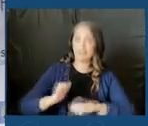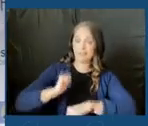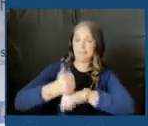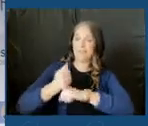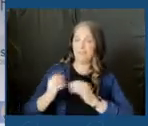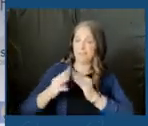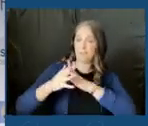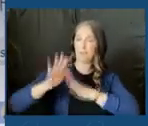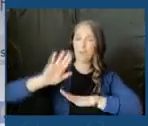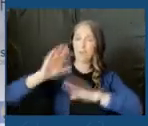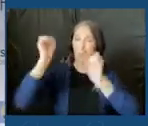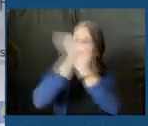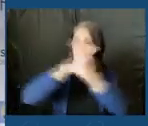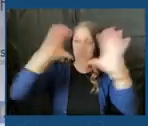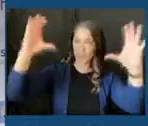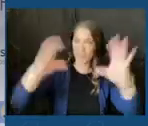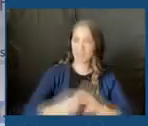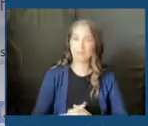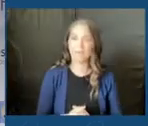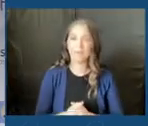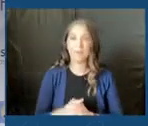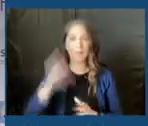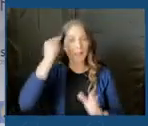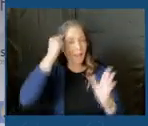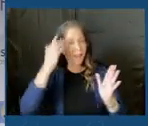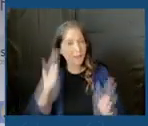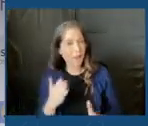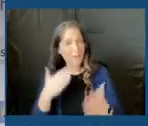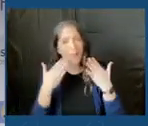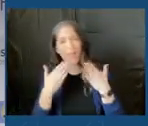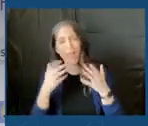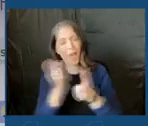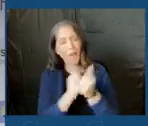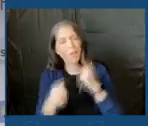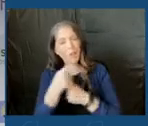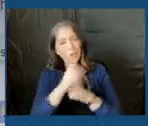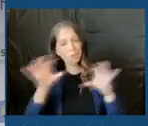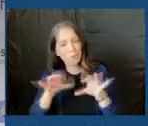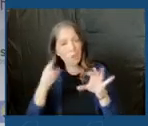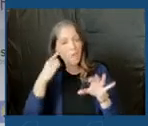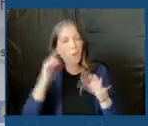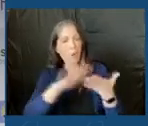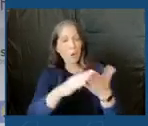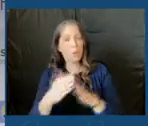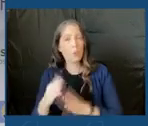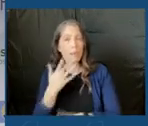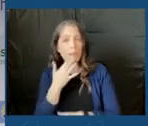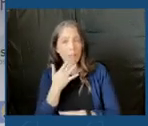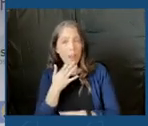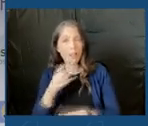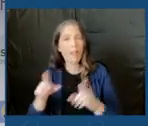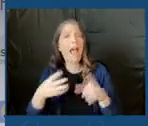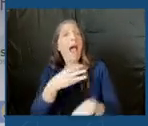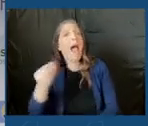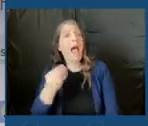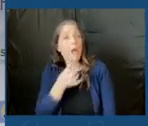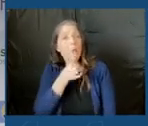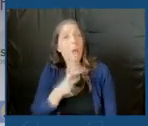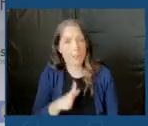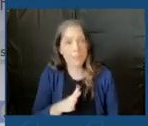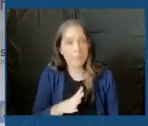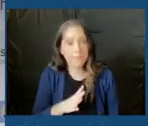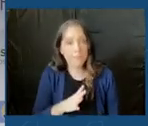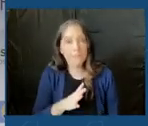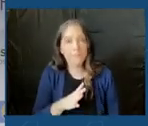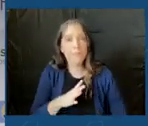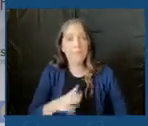vision. And Governor Hochul, thank you for everything you're doing for communities of color, but also for women. I would be remiss without mentioning everything you're doing